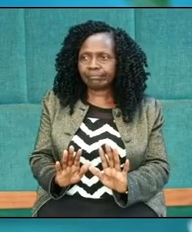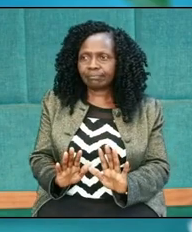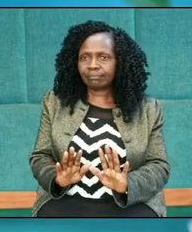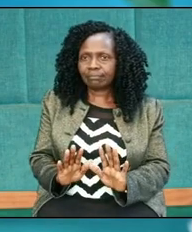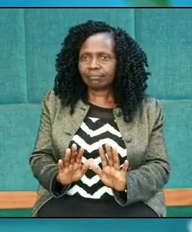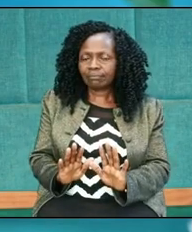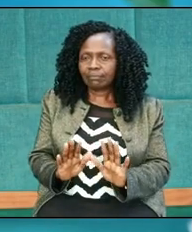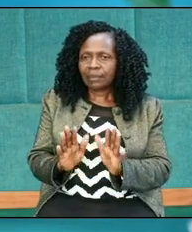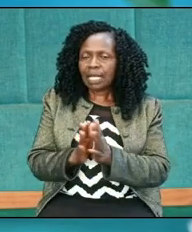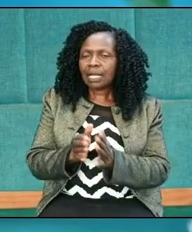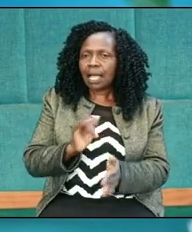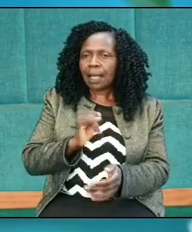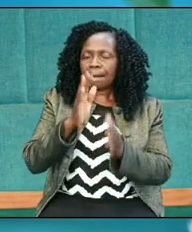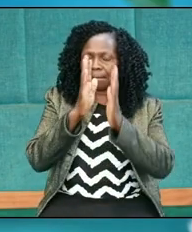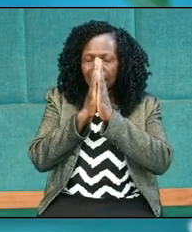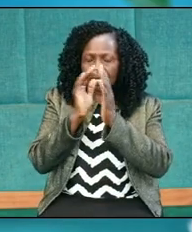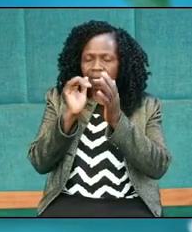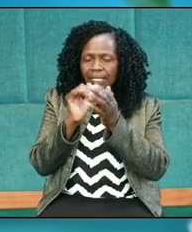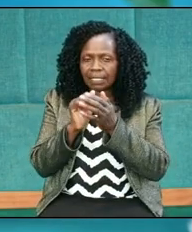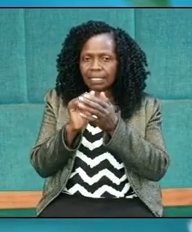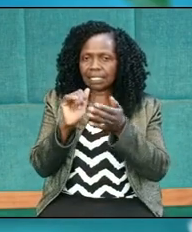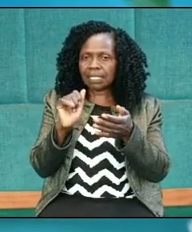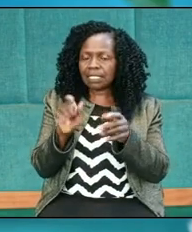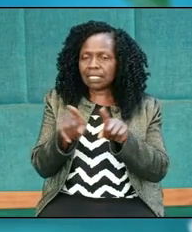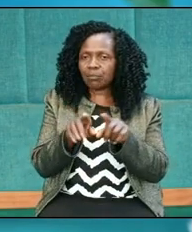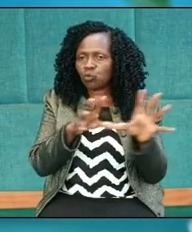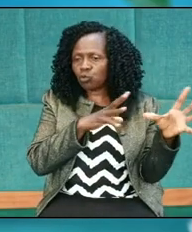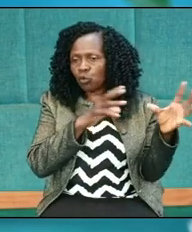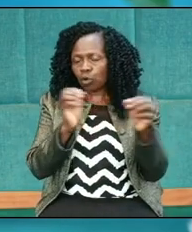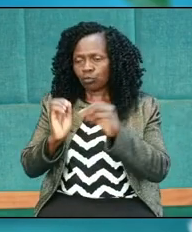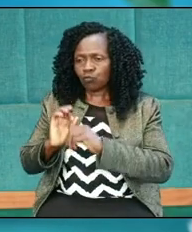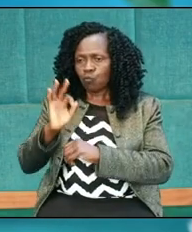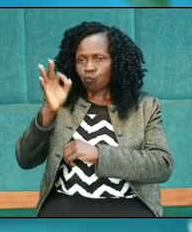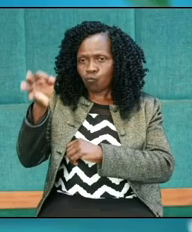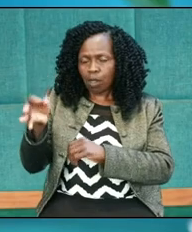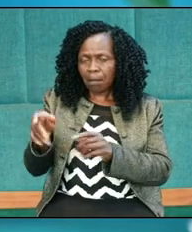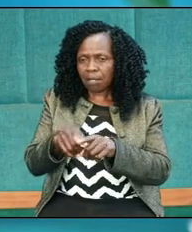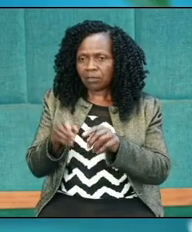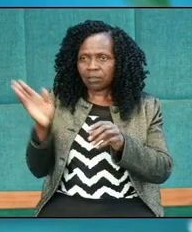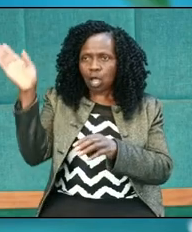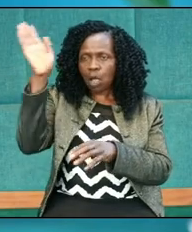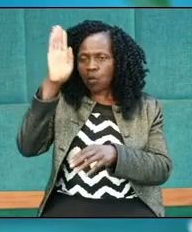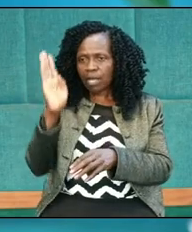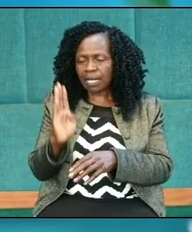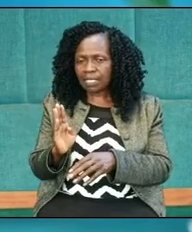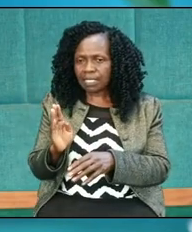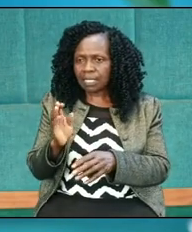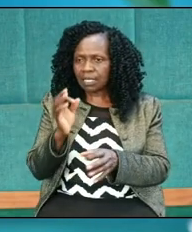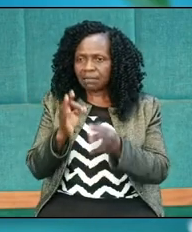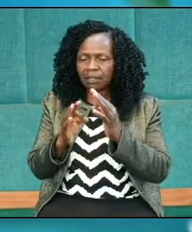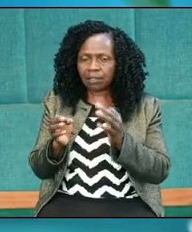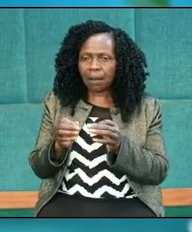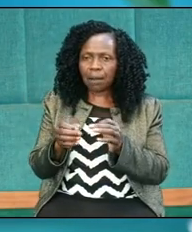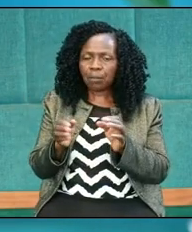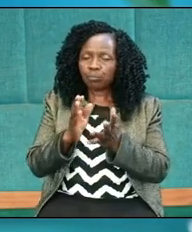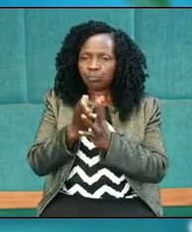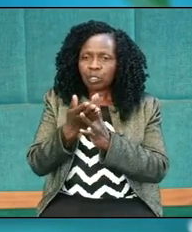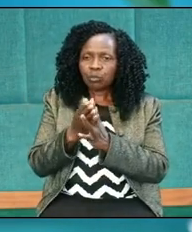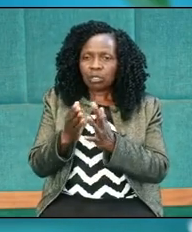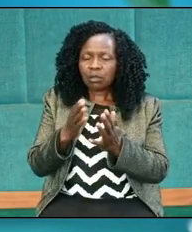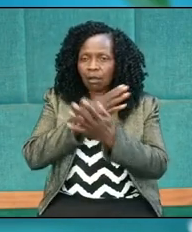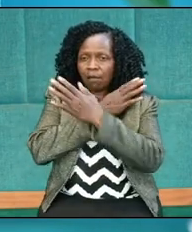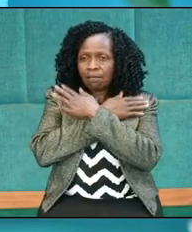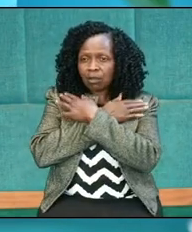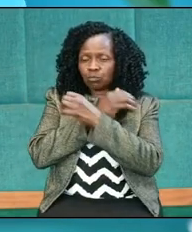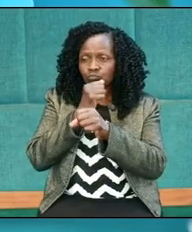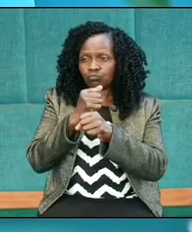And I pray that as going forward, as part of the awareness, even within my colleagues and the medical fraternity as a whole, we